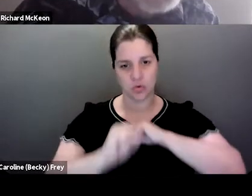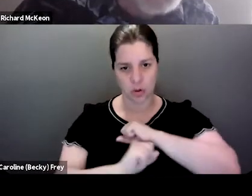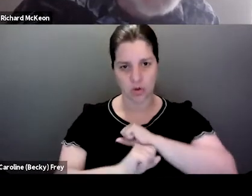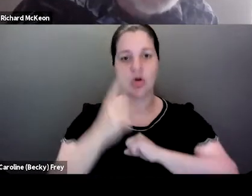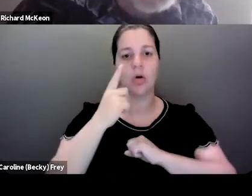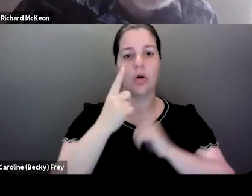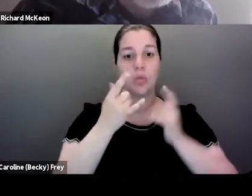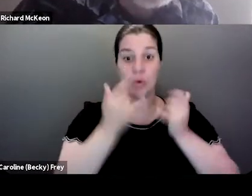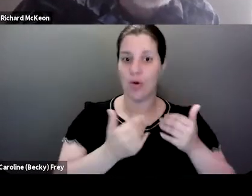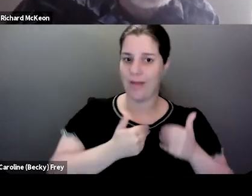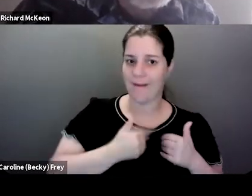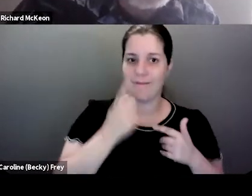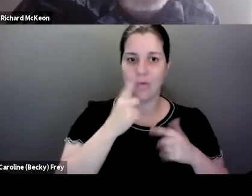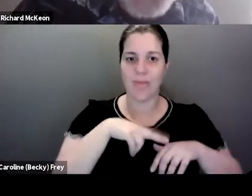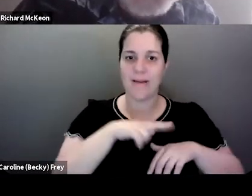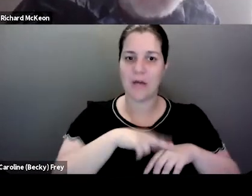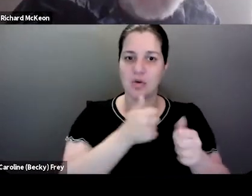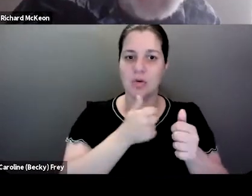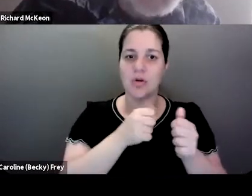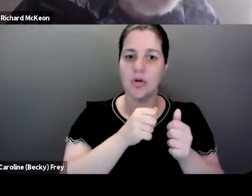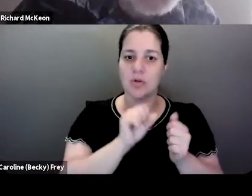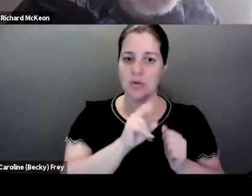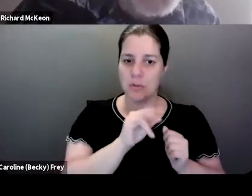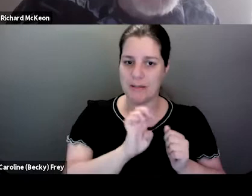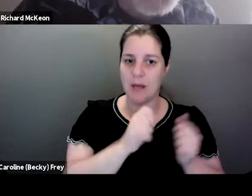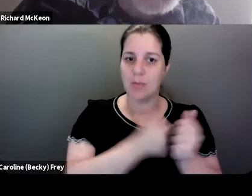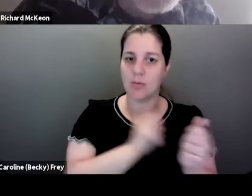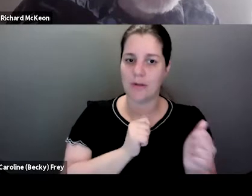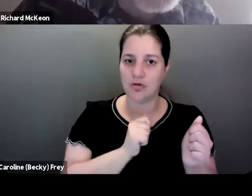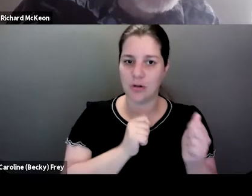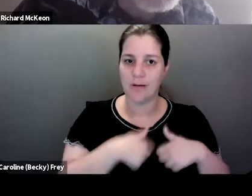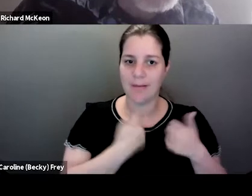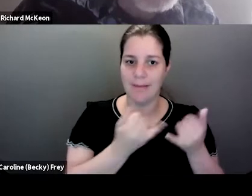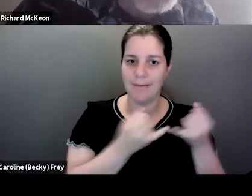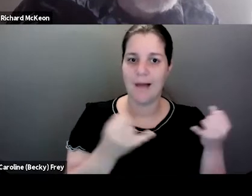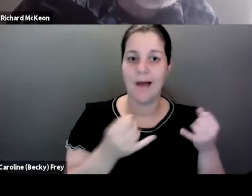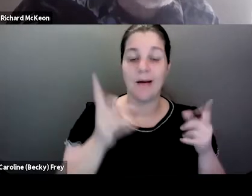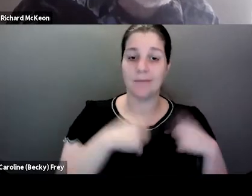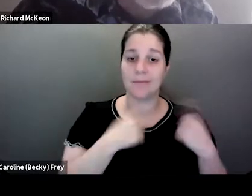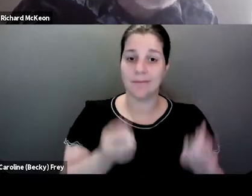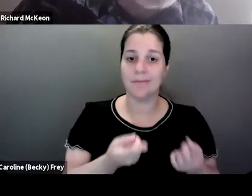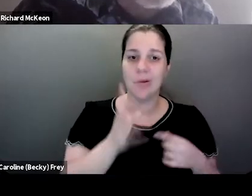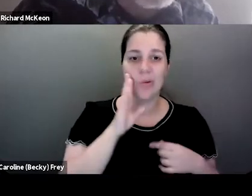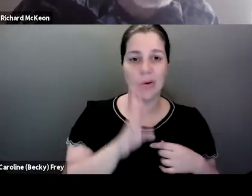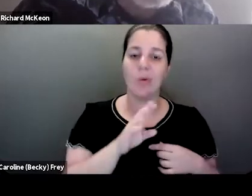Prevention Lifeline, which since 2005 has used the number 1-800-273-TALK or